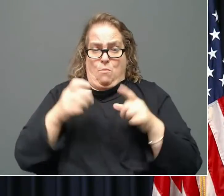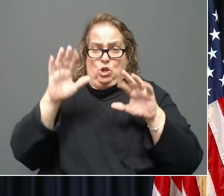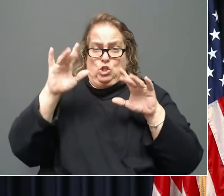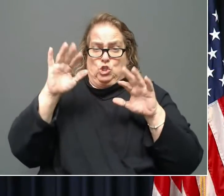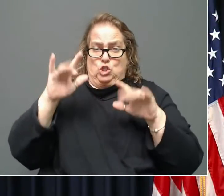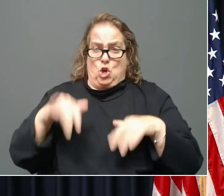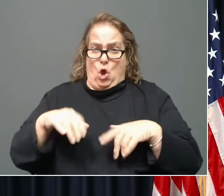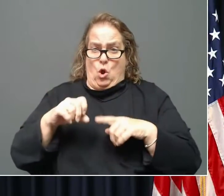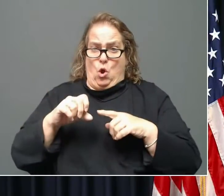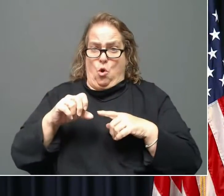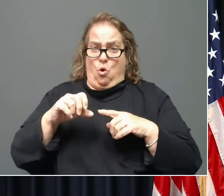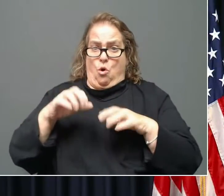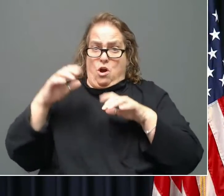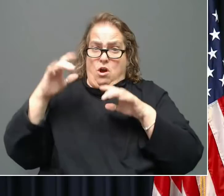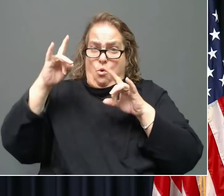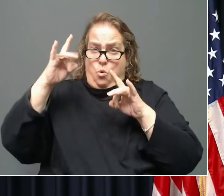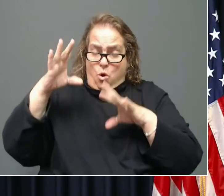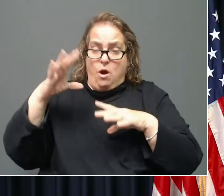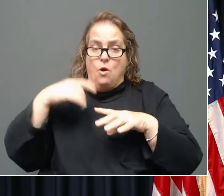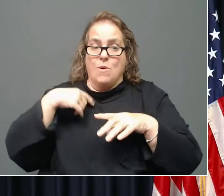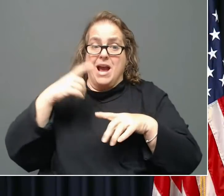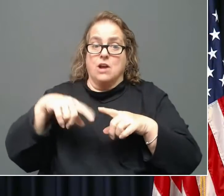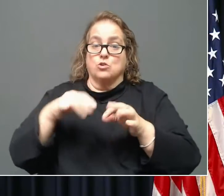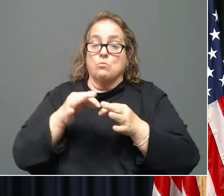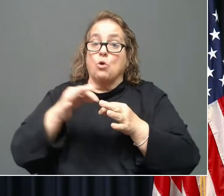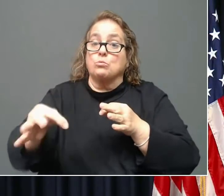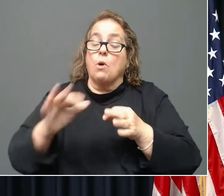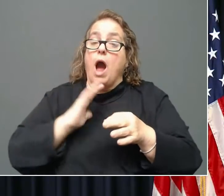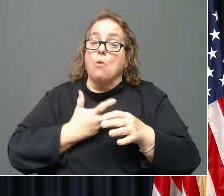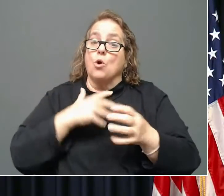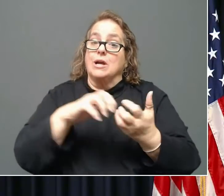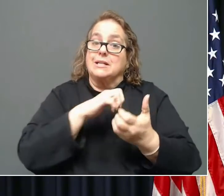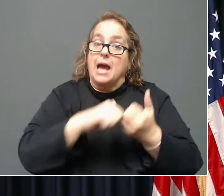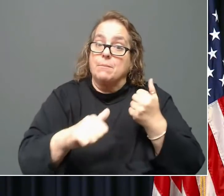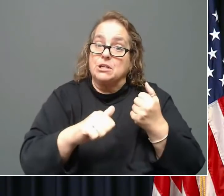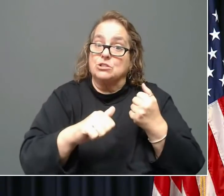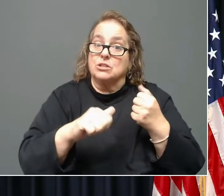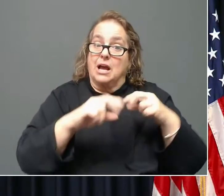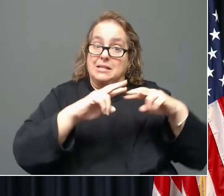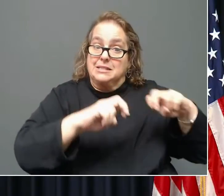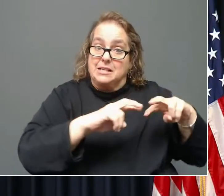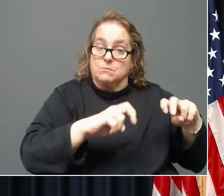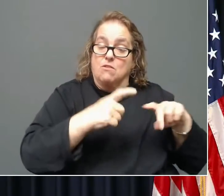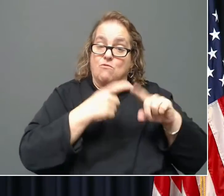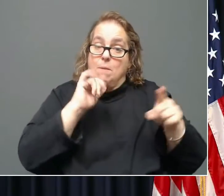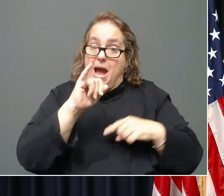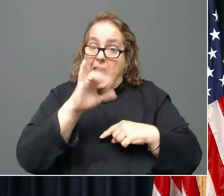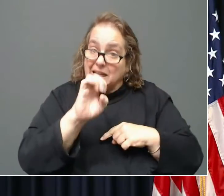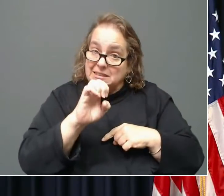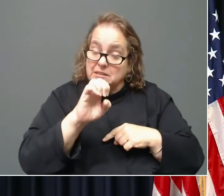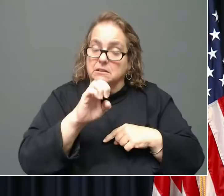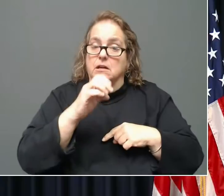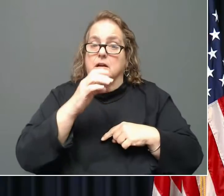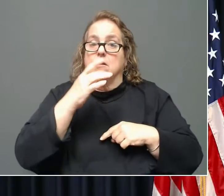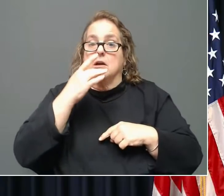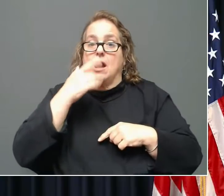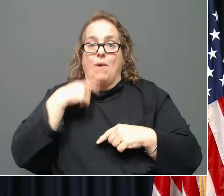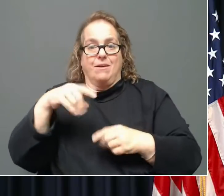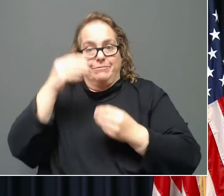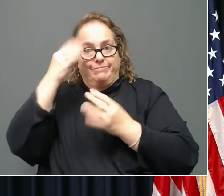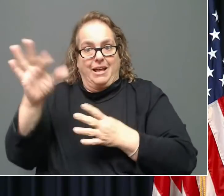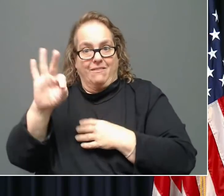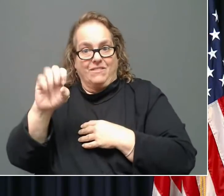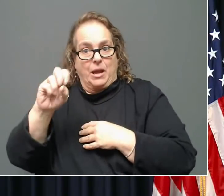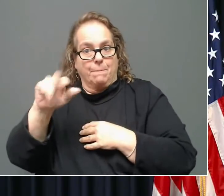postpone the damage assessments for the ice storm and notify FEMA that we'll be doing those next week because we're impacted by this flooding event.